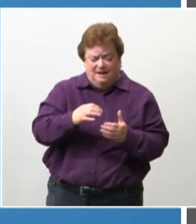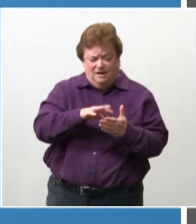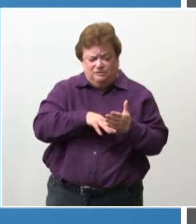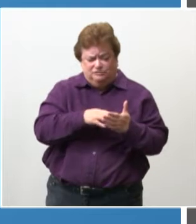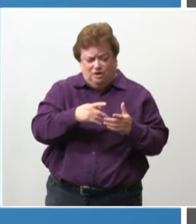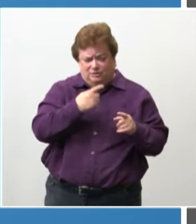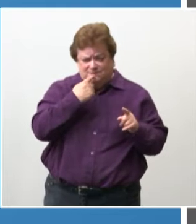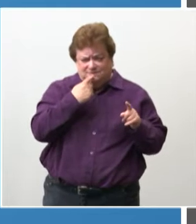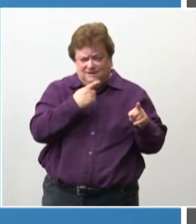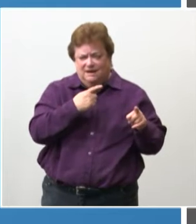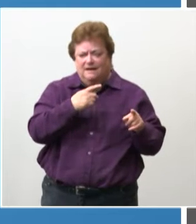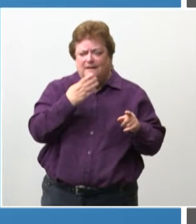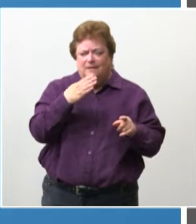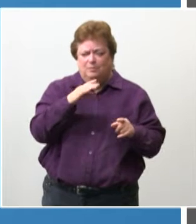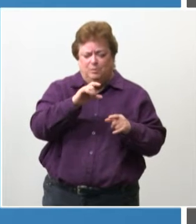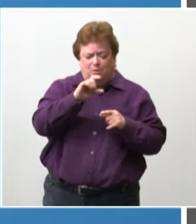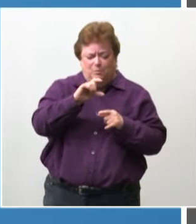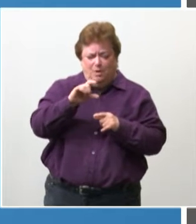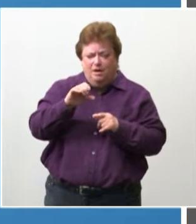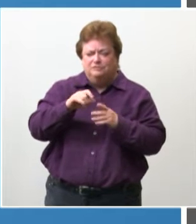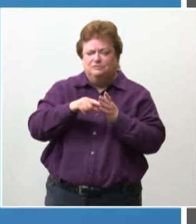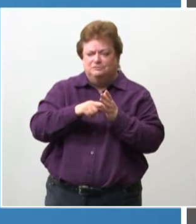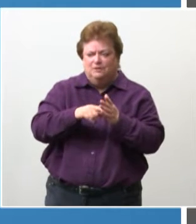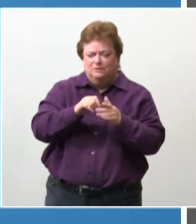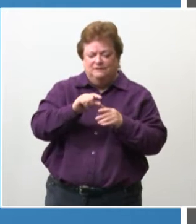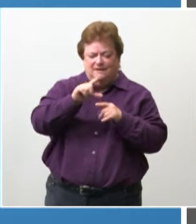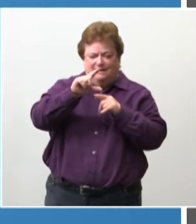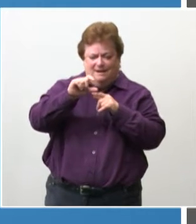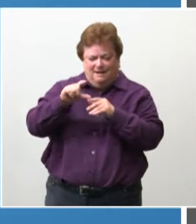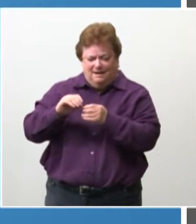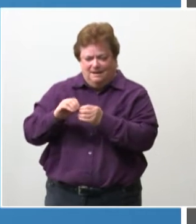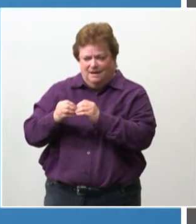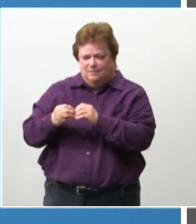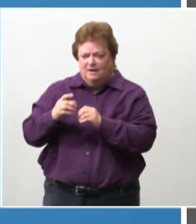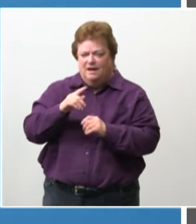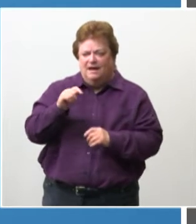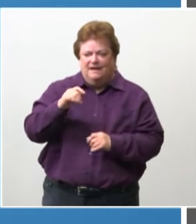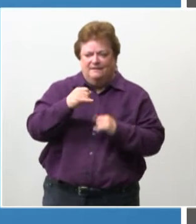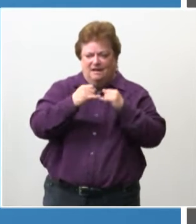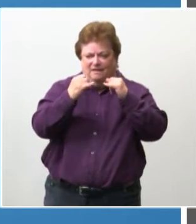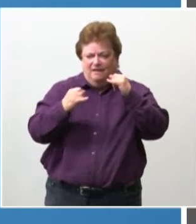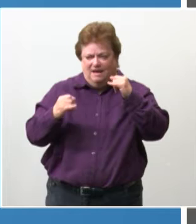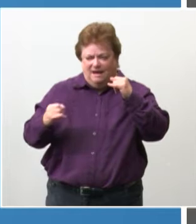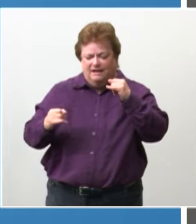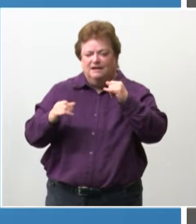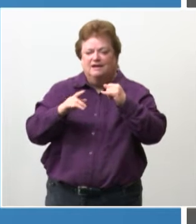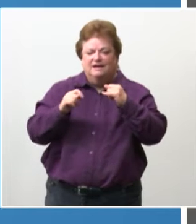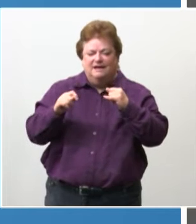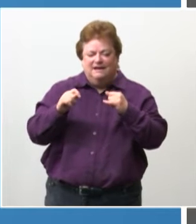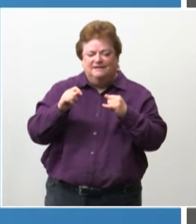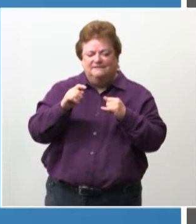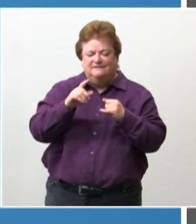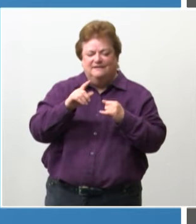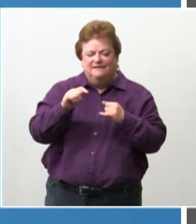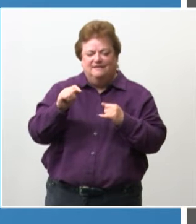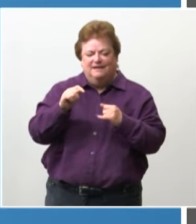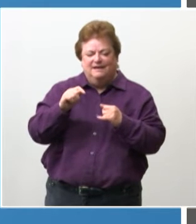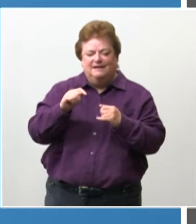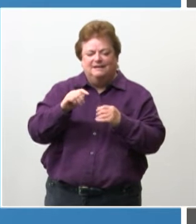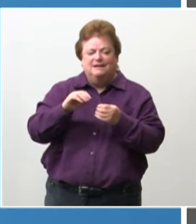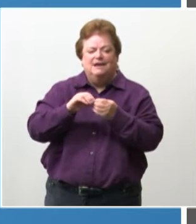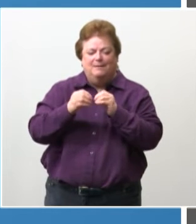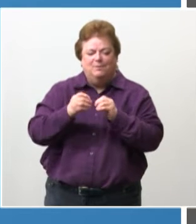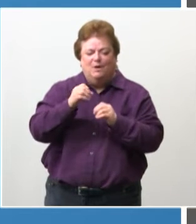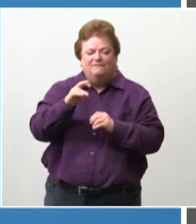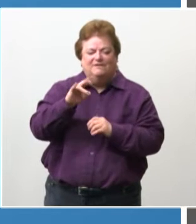the blue bars represent the decline in cases, and the trend line represents the decline in the virus detected in